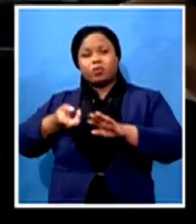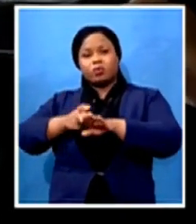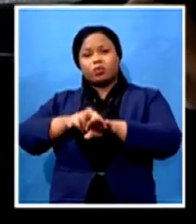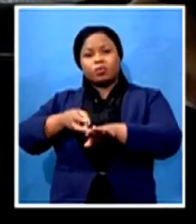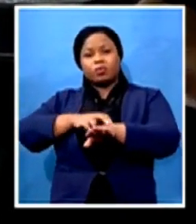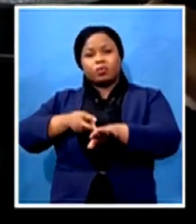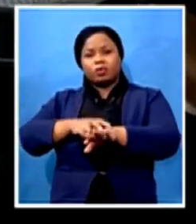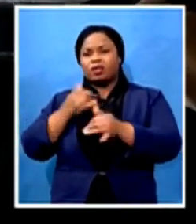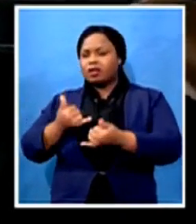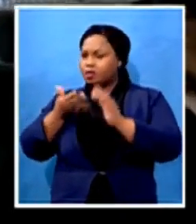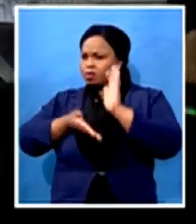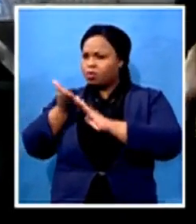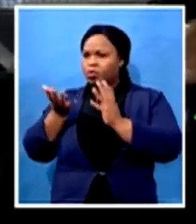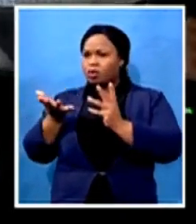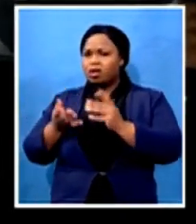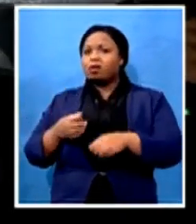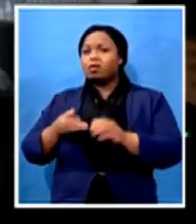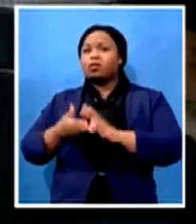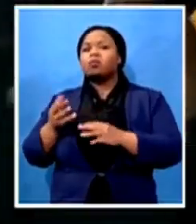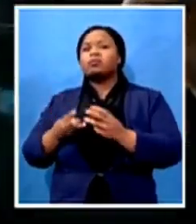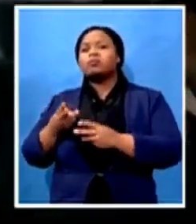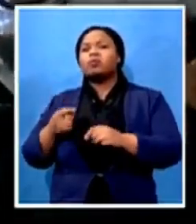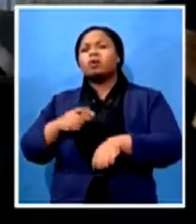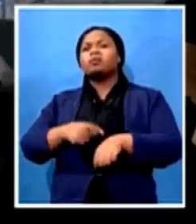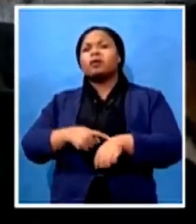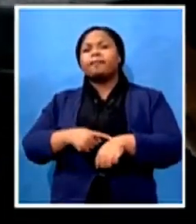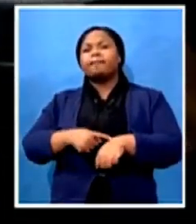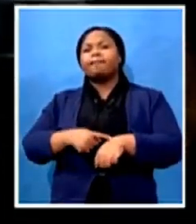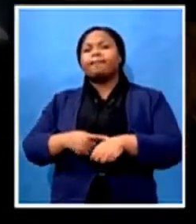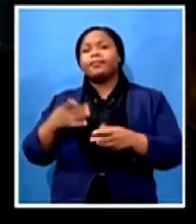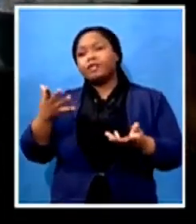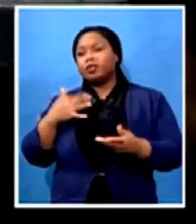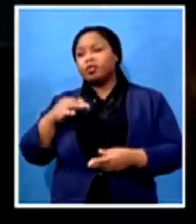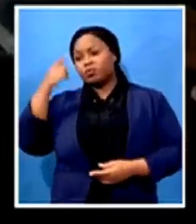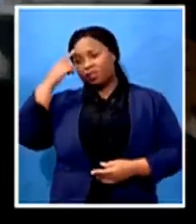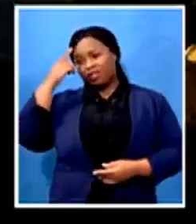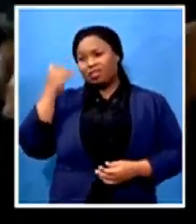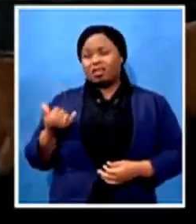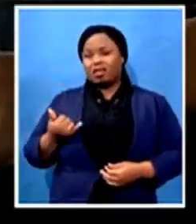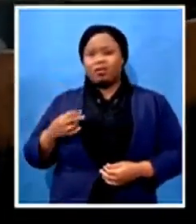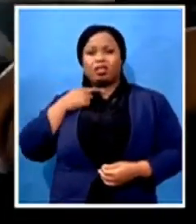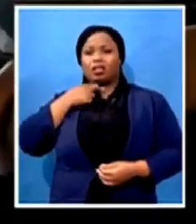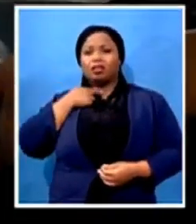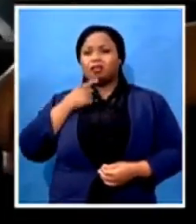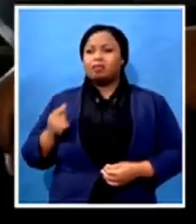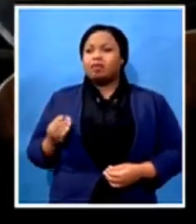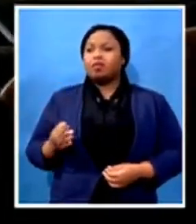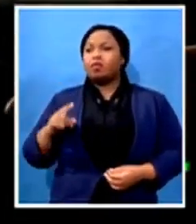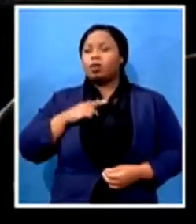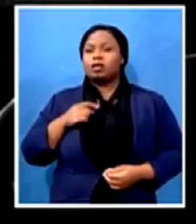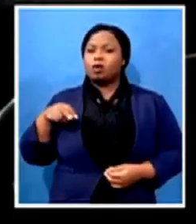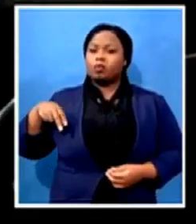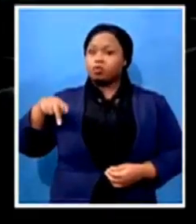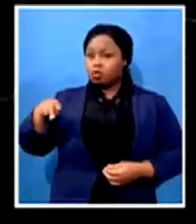emsebenzini uhamba isikhathi sini mase ubona ukuthi manje angeke ukhona uku-afford ukuthi usozohamba ngenyawo ke manje? Njengamanje